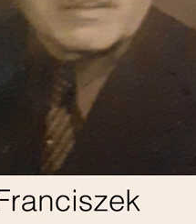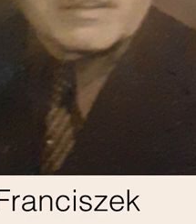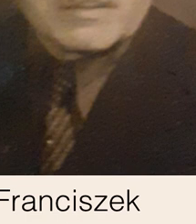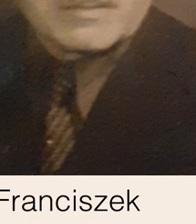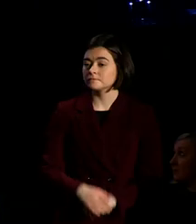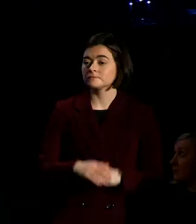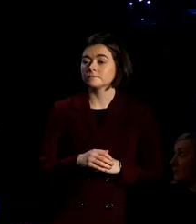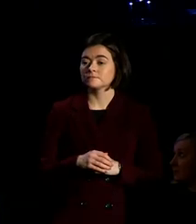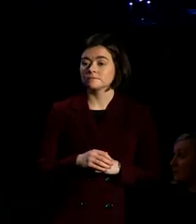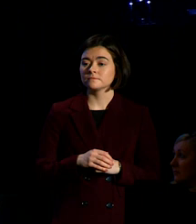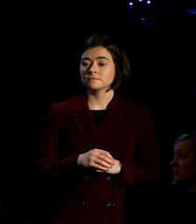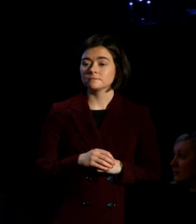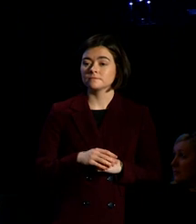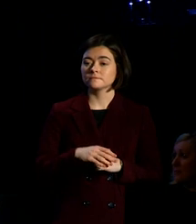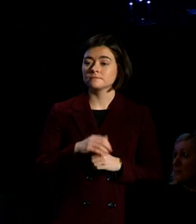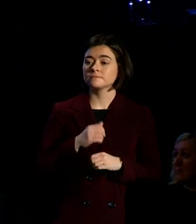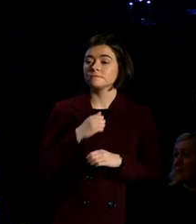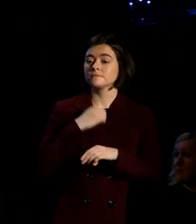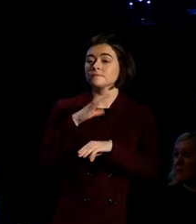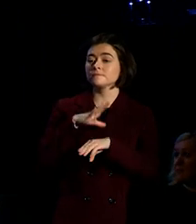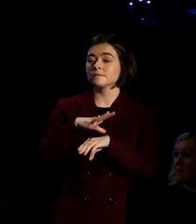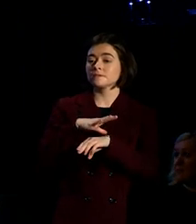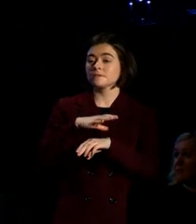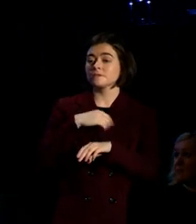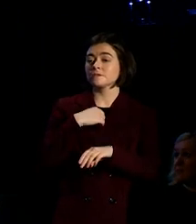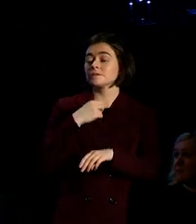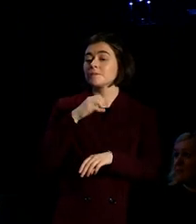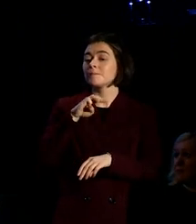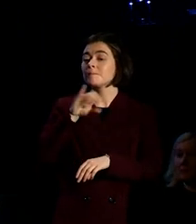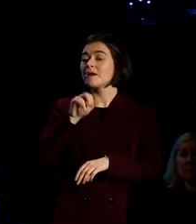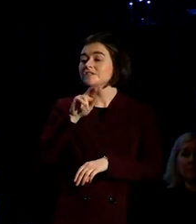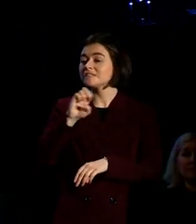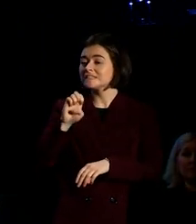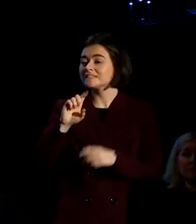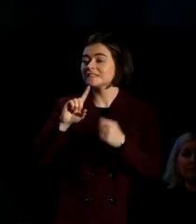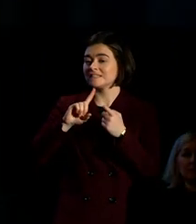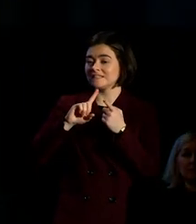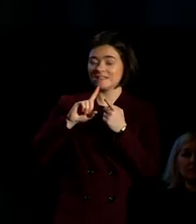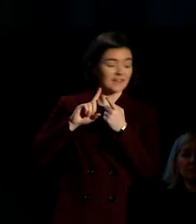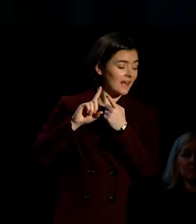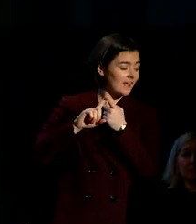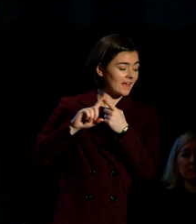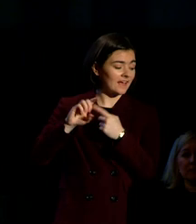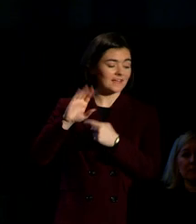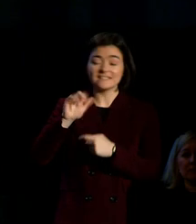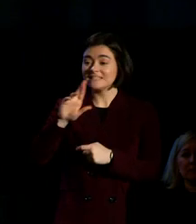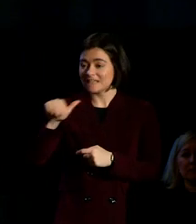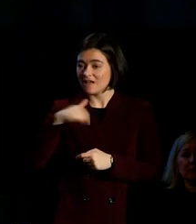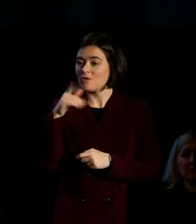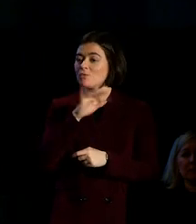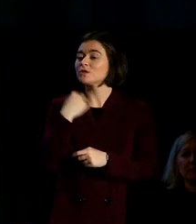Mojżesz and Lisa Alchiler were Jewish shopkeepers from the town of Huszetyn. They had two